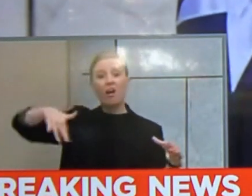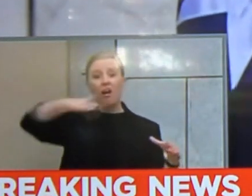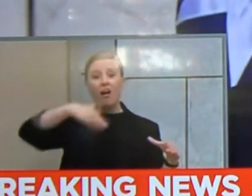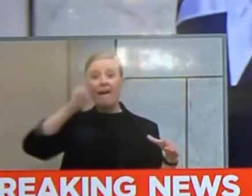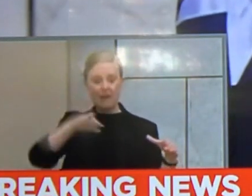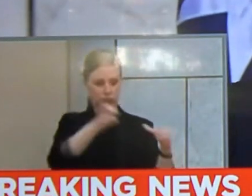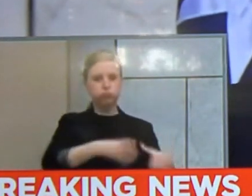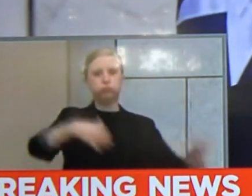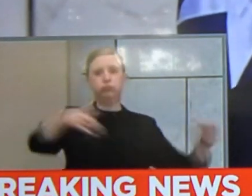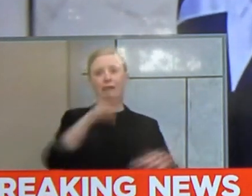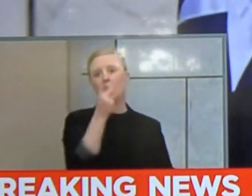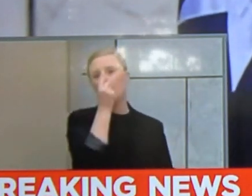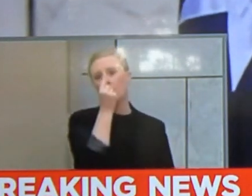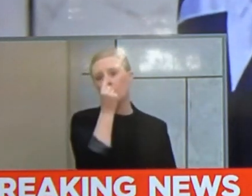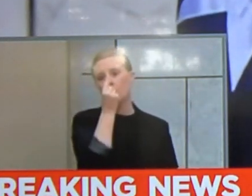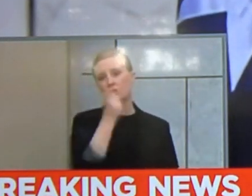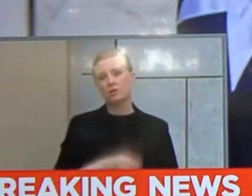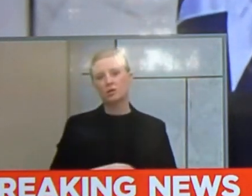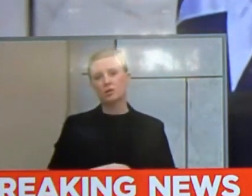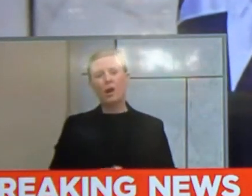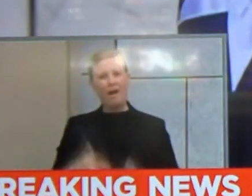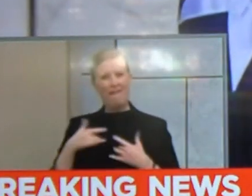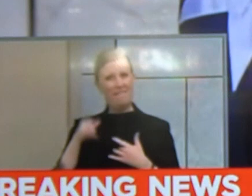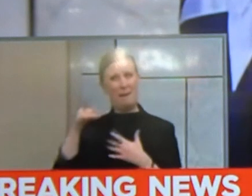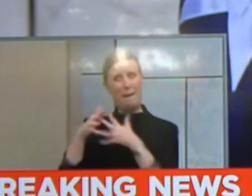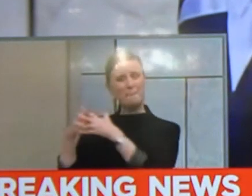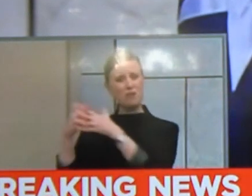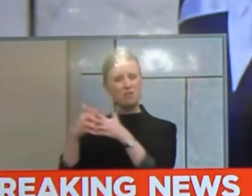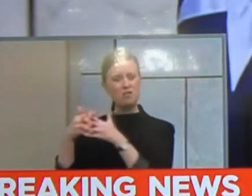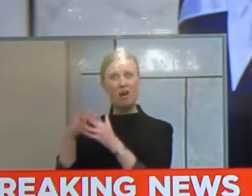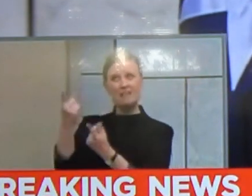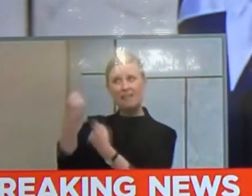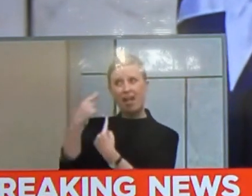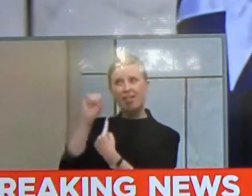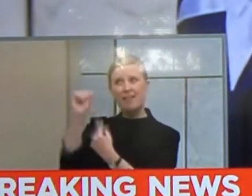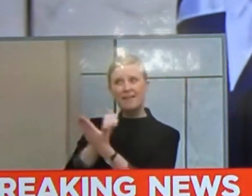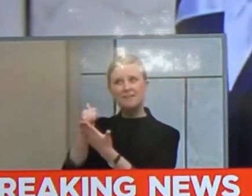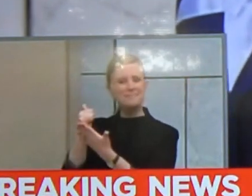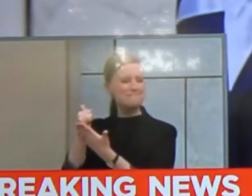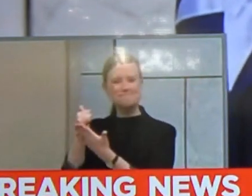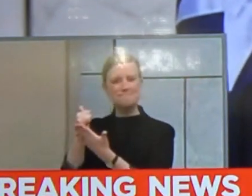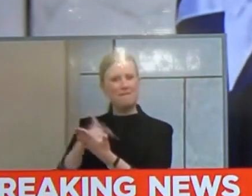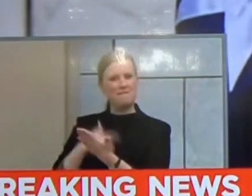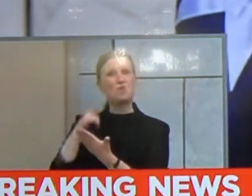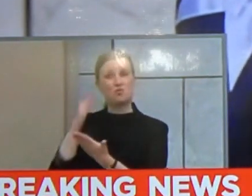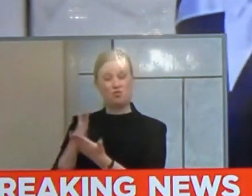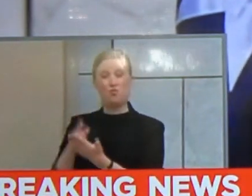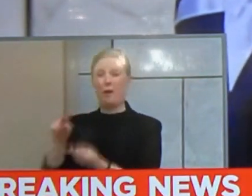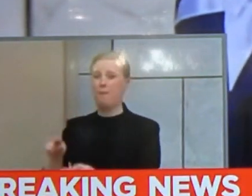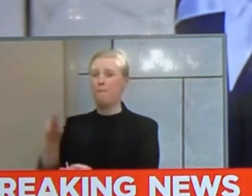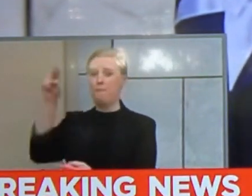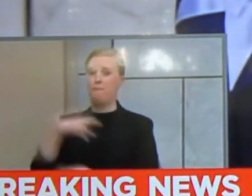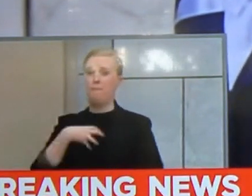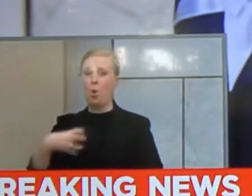out of the US are probably much higher than are being reported, because nobody else in the world has been doing testing like we have. Nobody else in